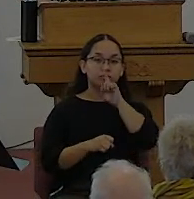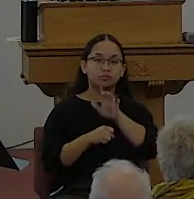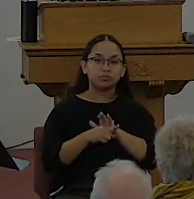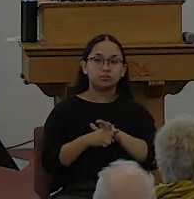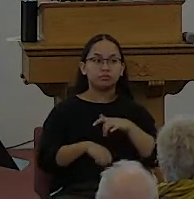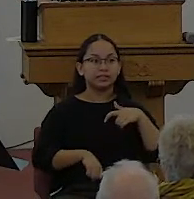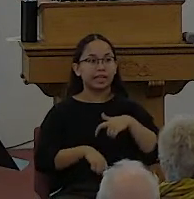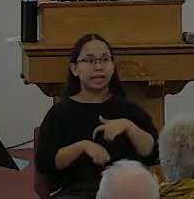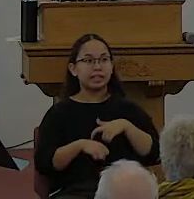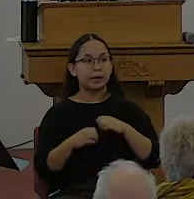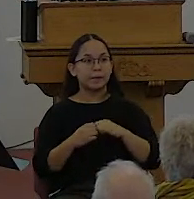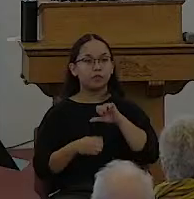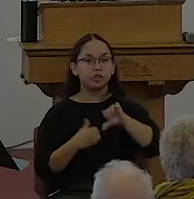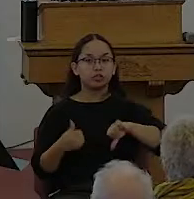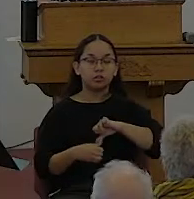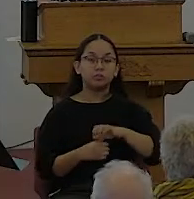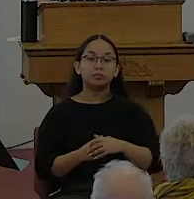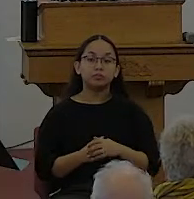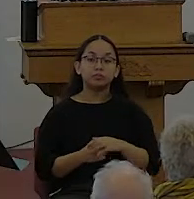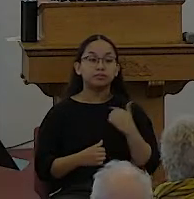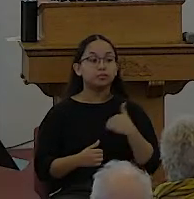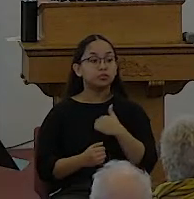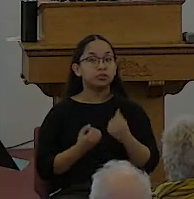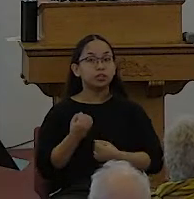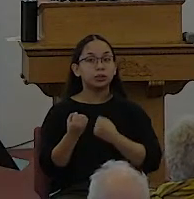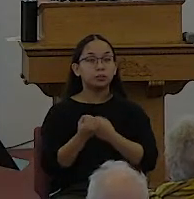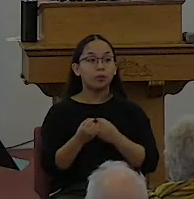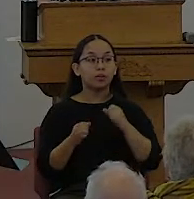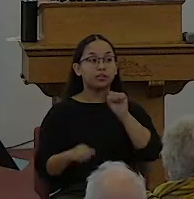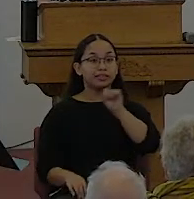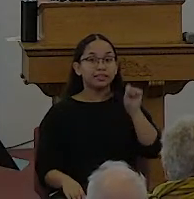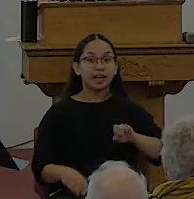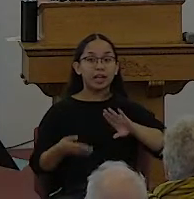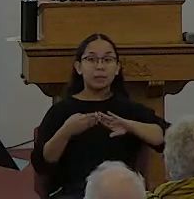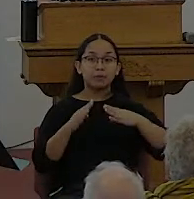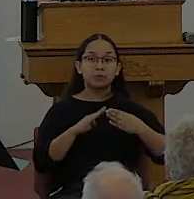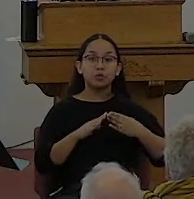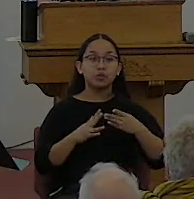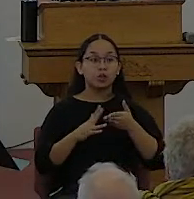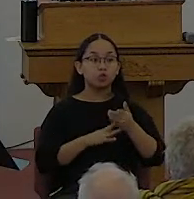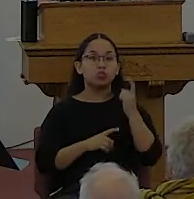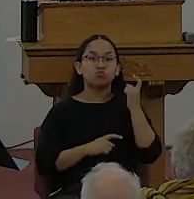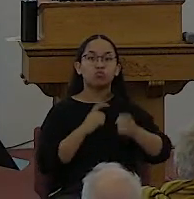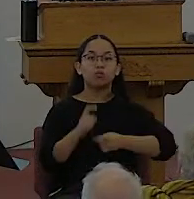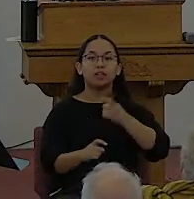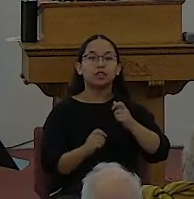another. We support the Salem community through donations to the Marion Polk Food Share.